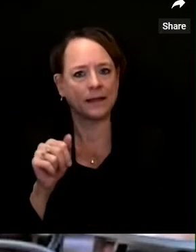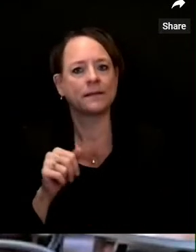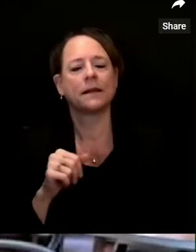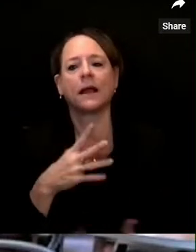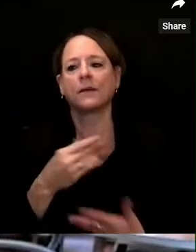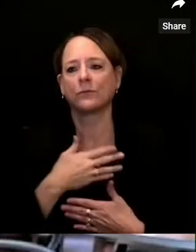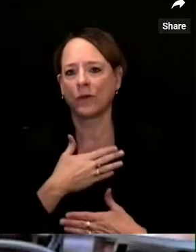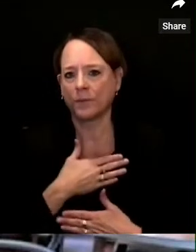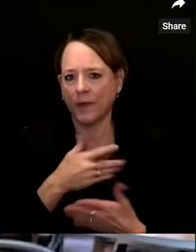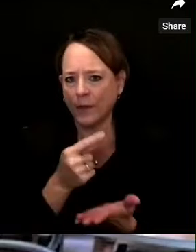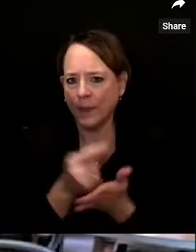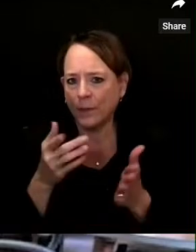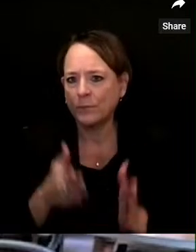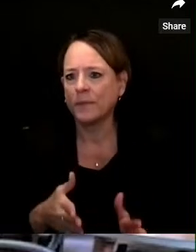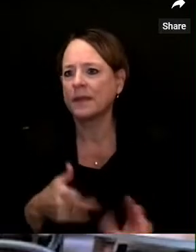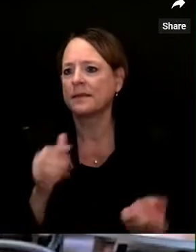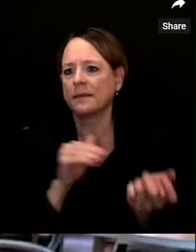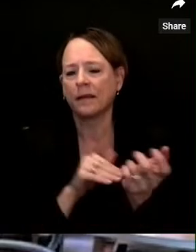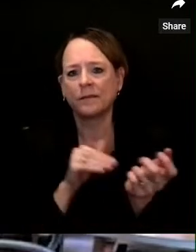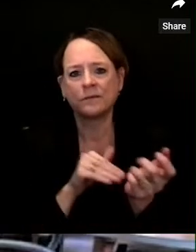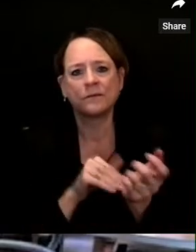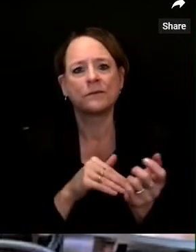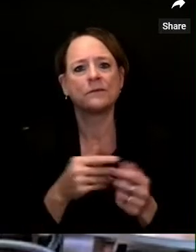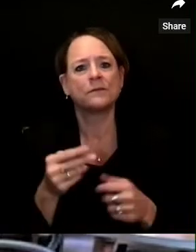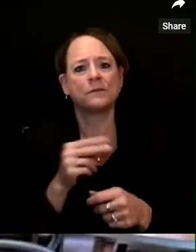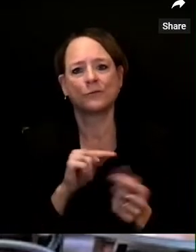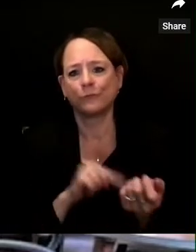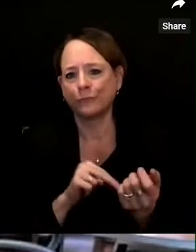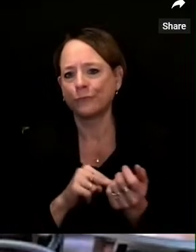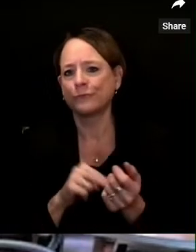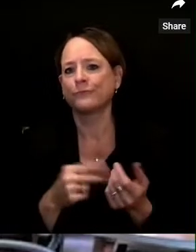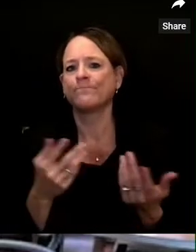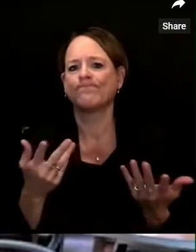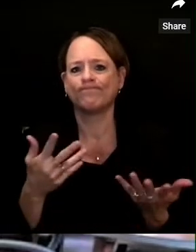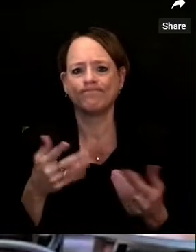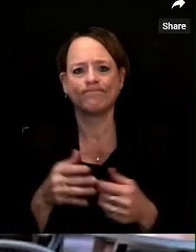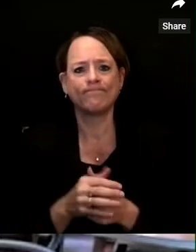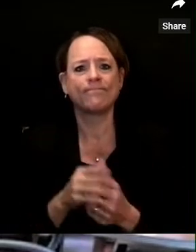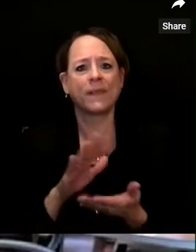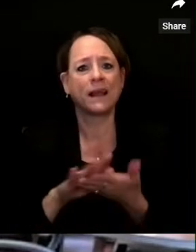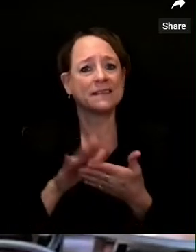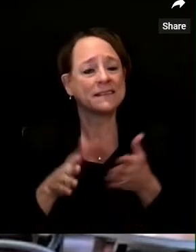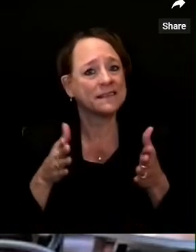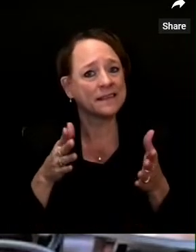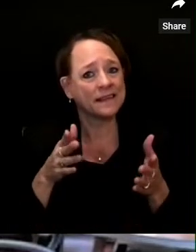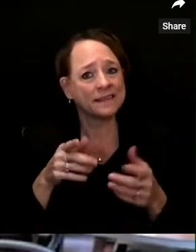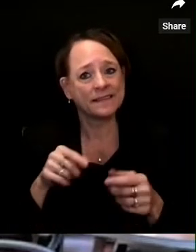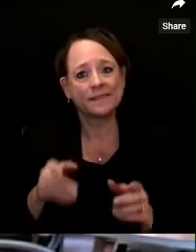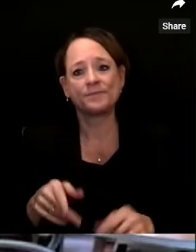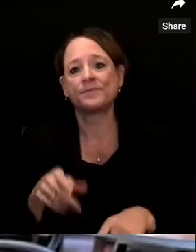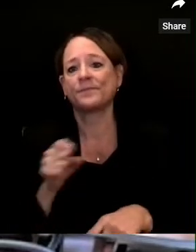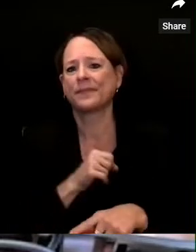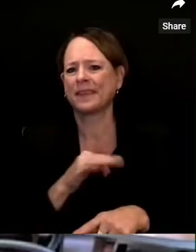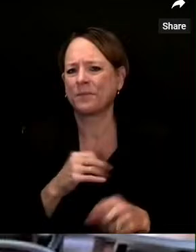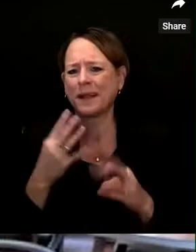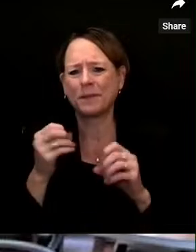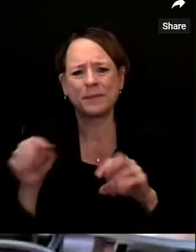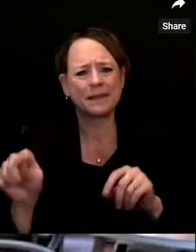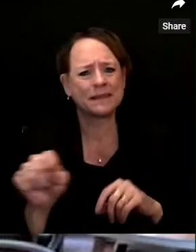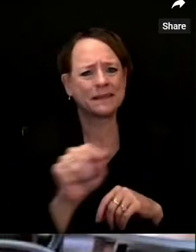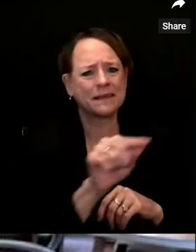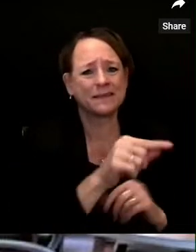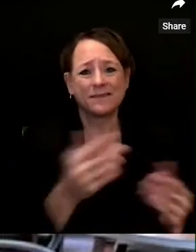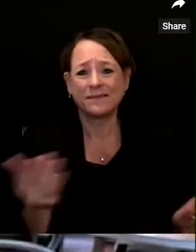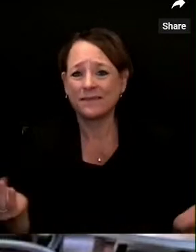our environmental services and housekeeping staff to be working in really very challenging circumstances